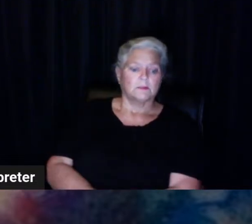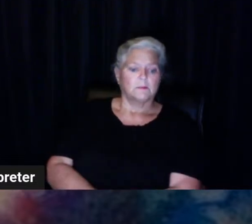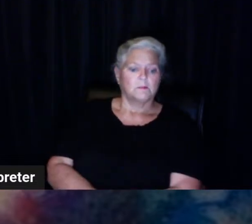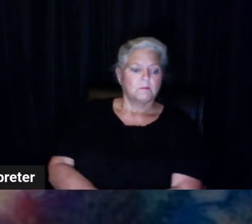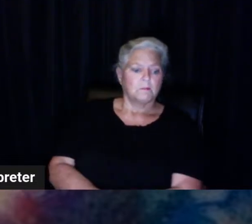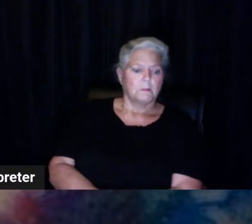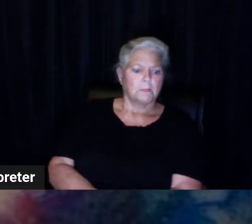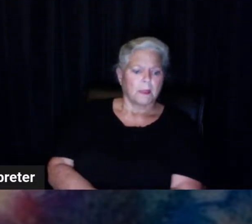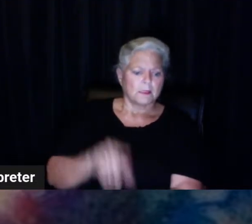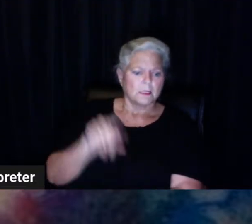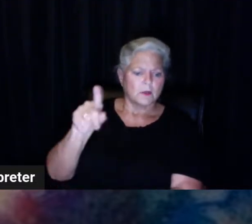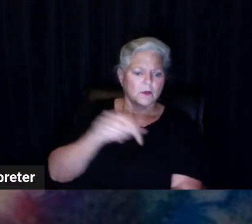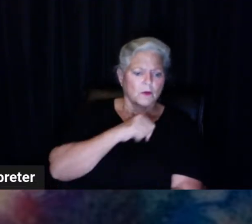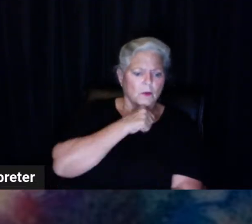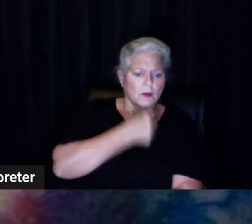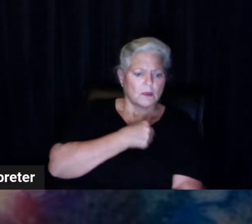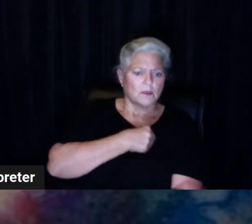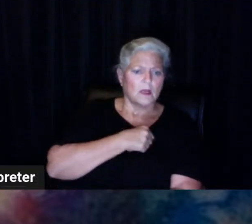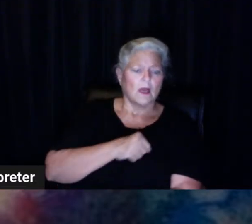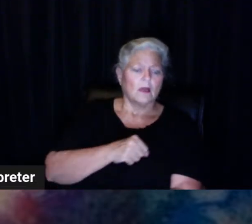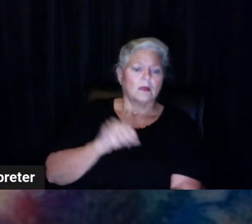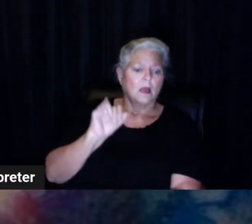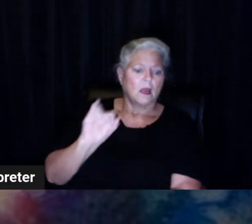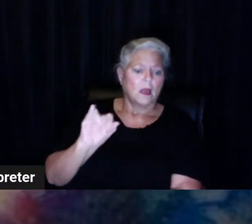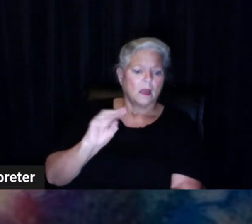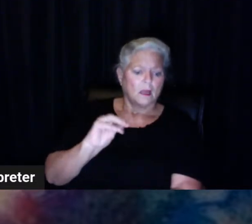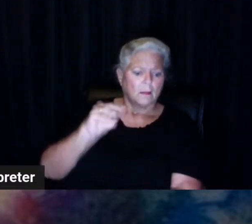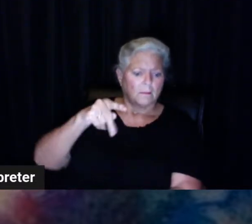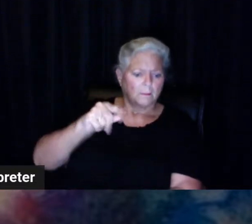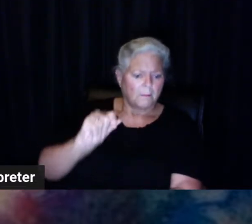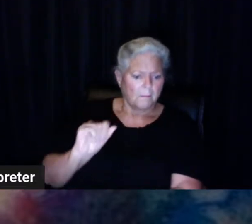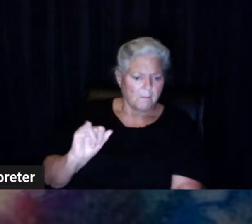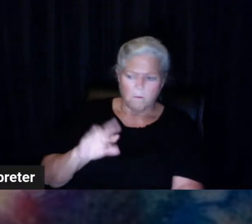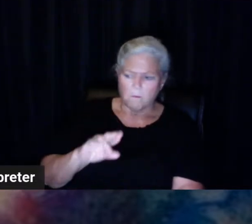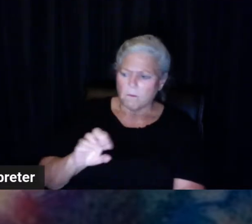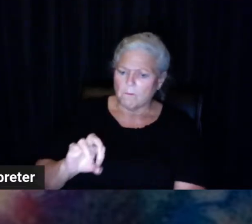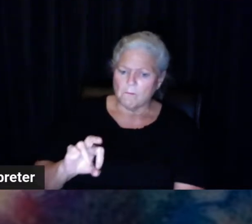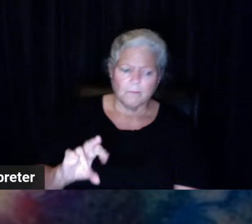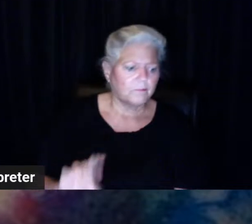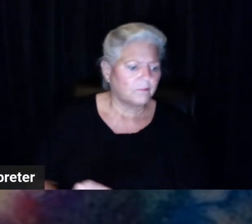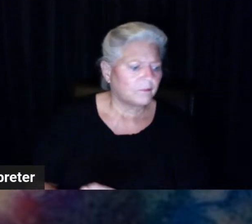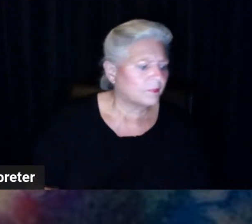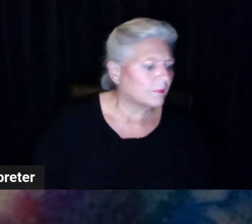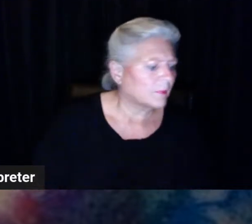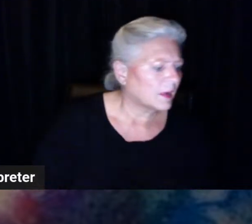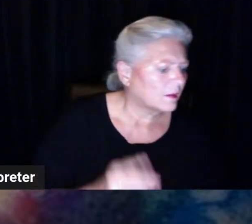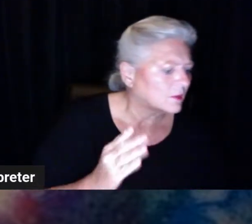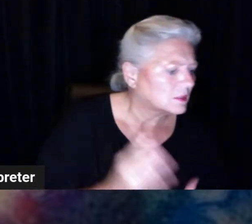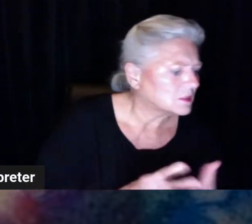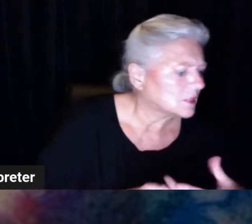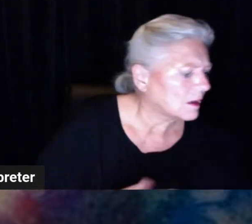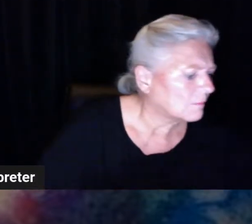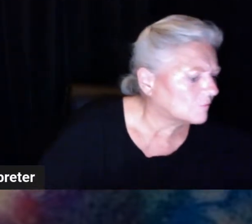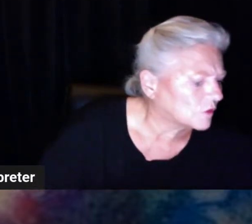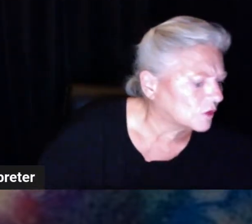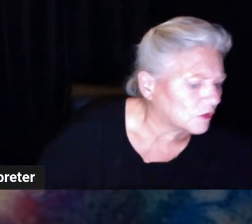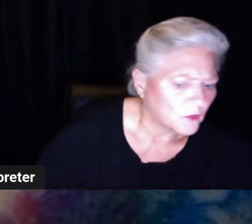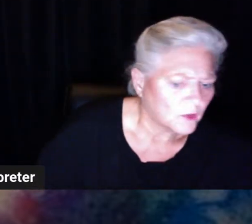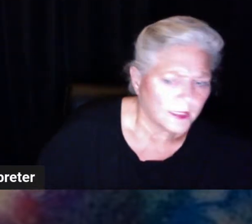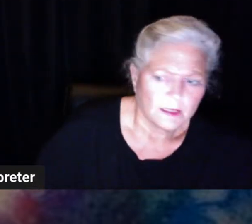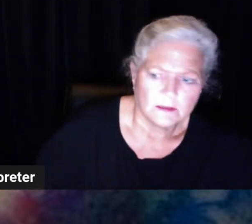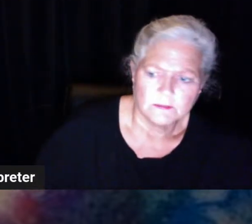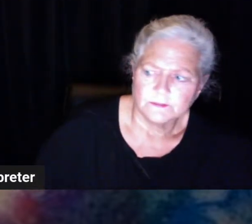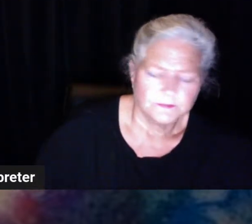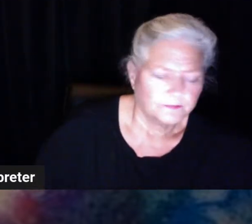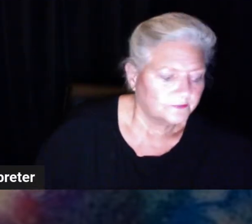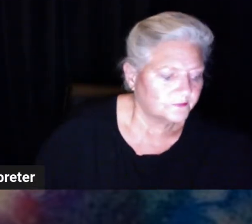not impaired or stopping me from doing anything. See, that's the point. It's the idea of impairment